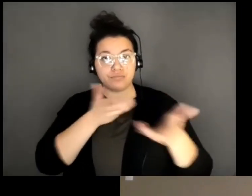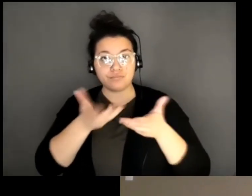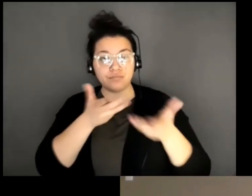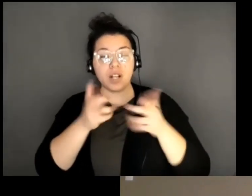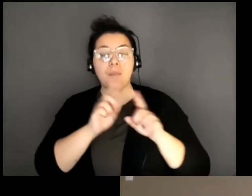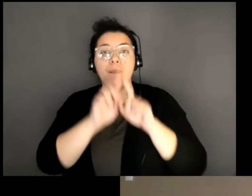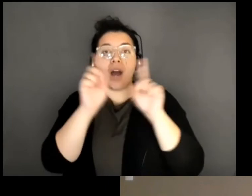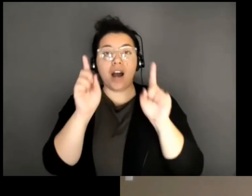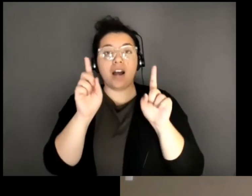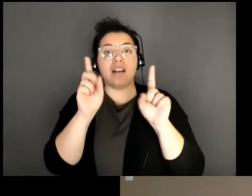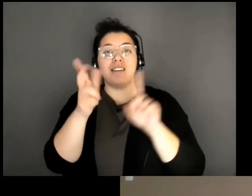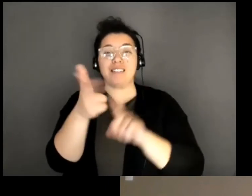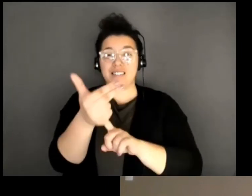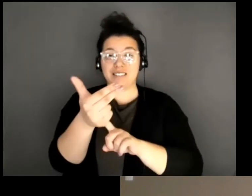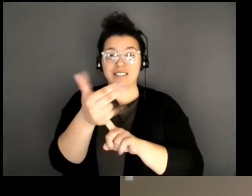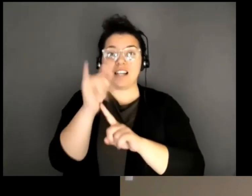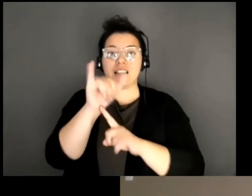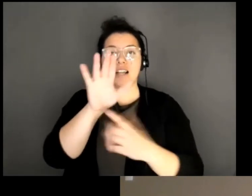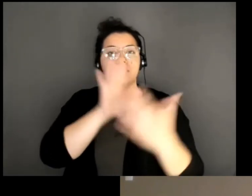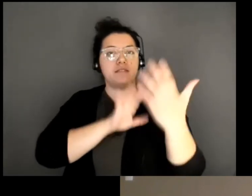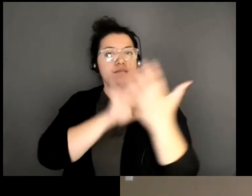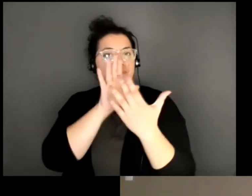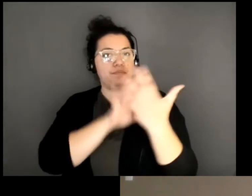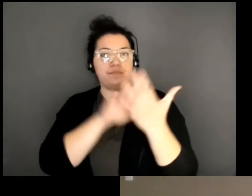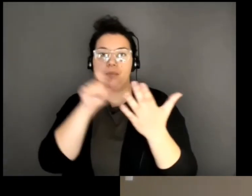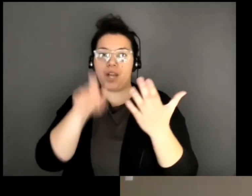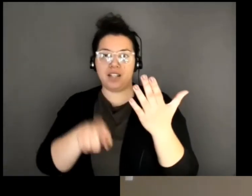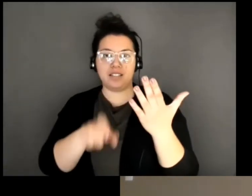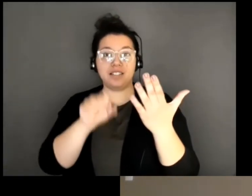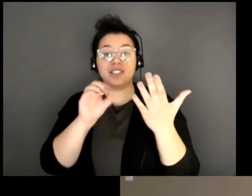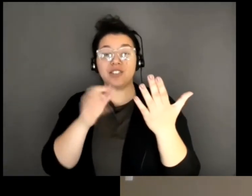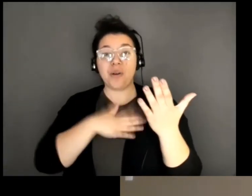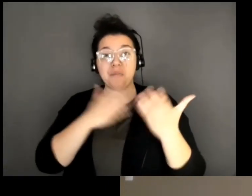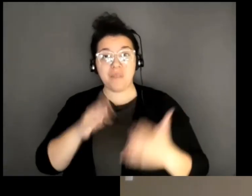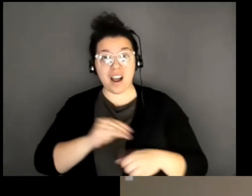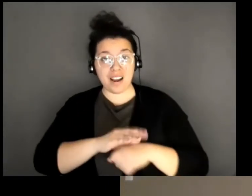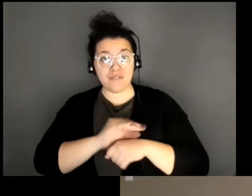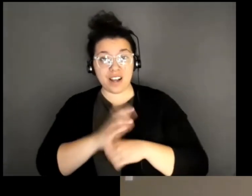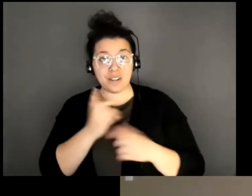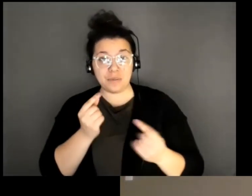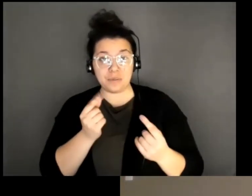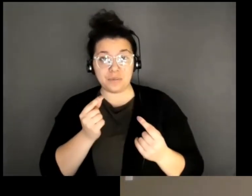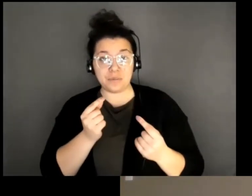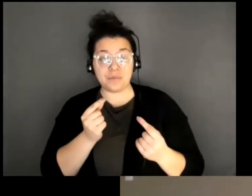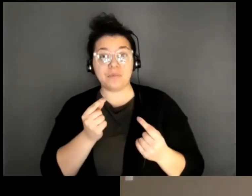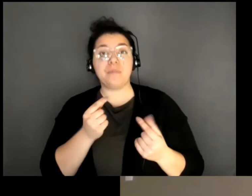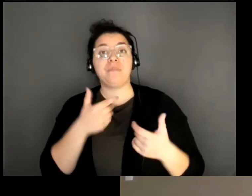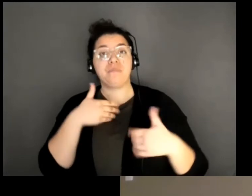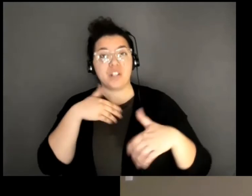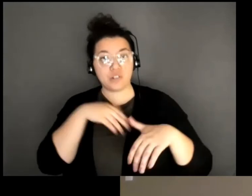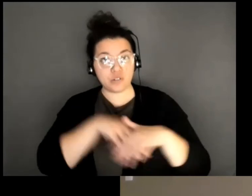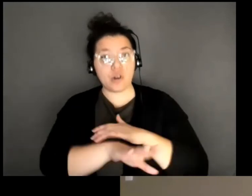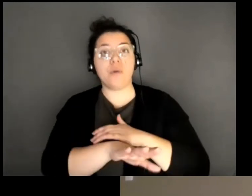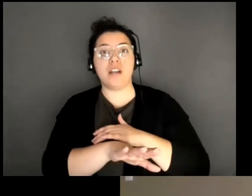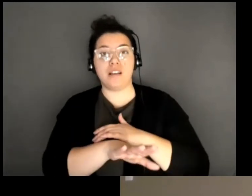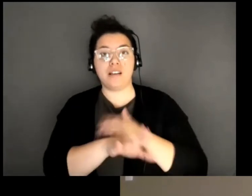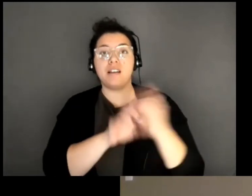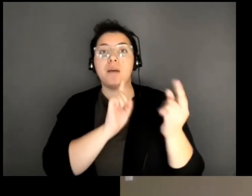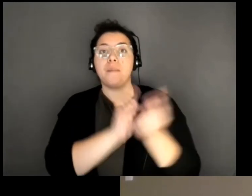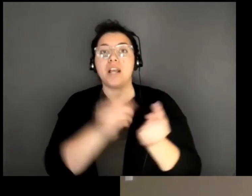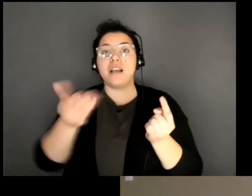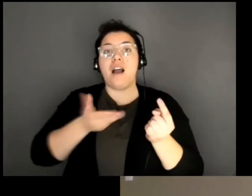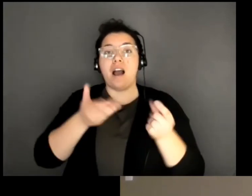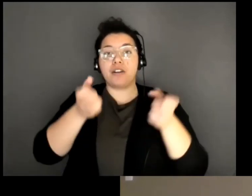industry. So the best advice I can give to people is go and put yourself in front of the hiring manager for that hotel, for